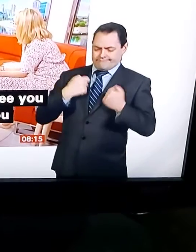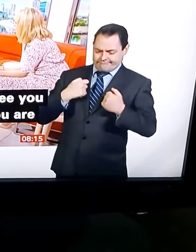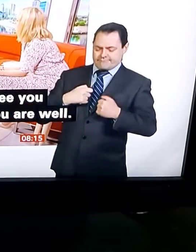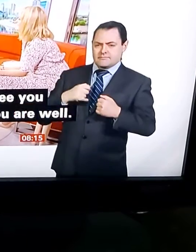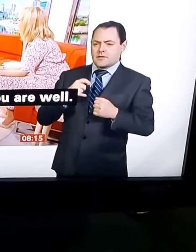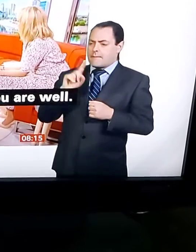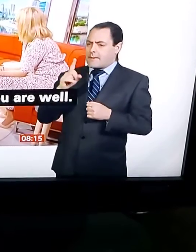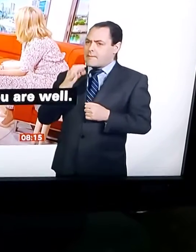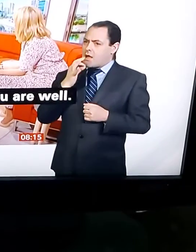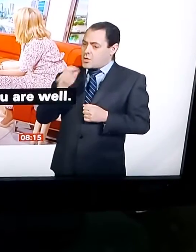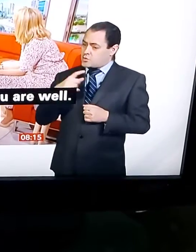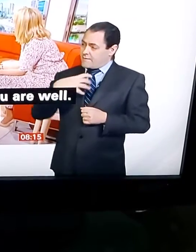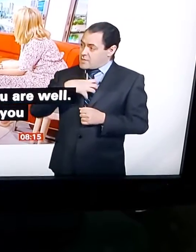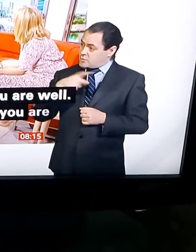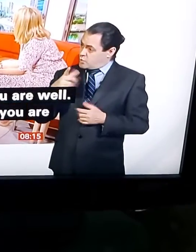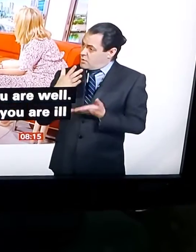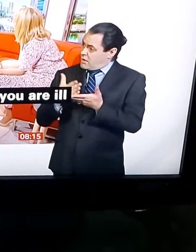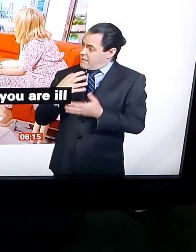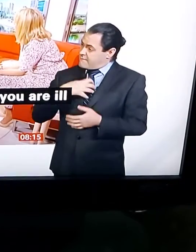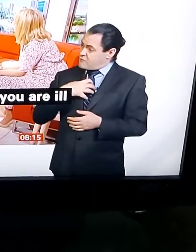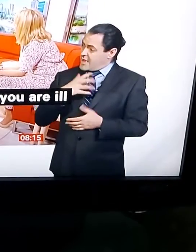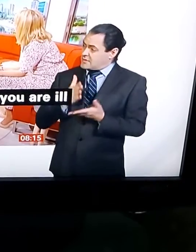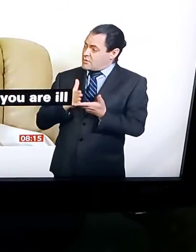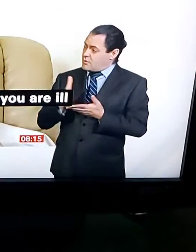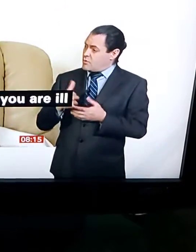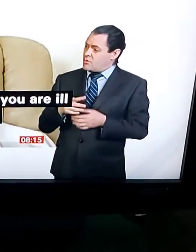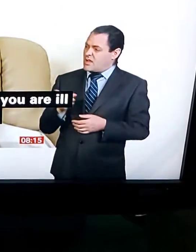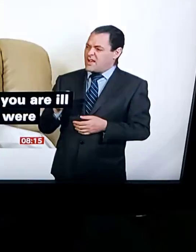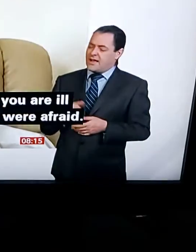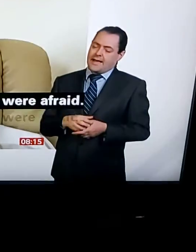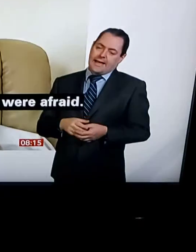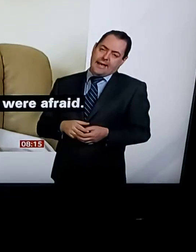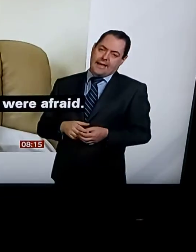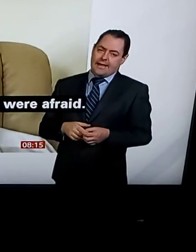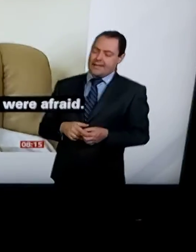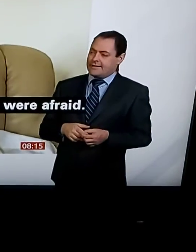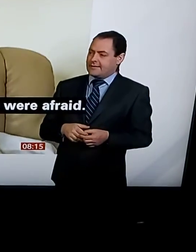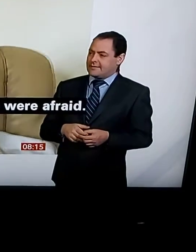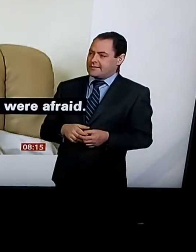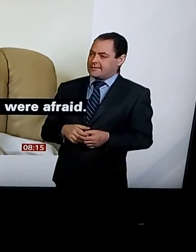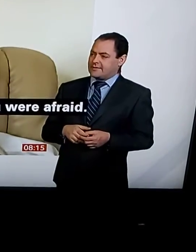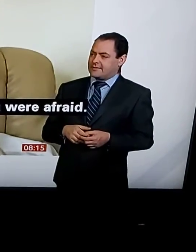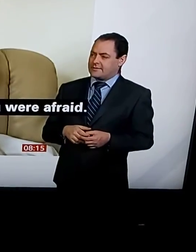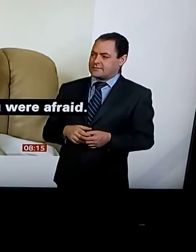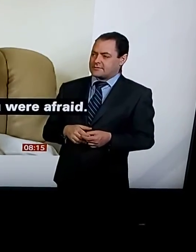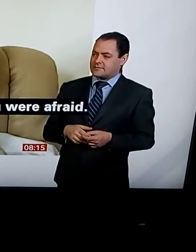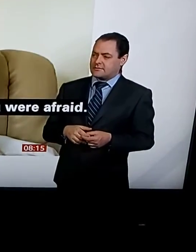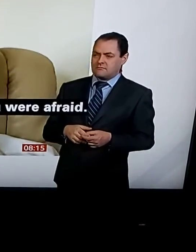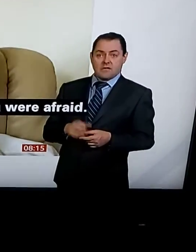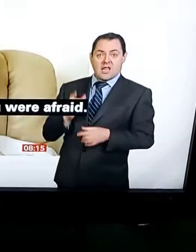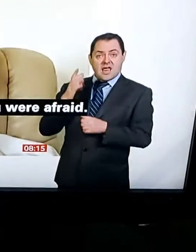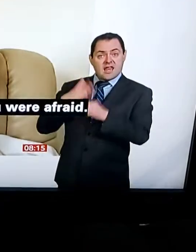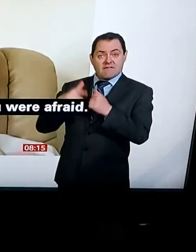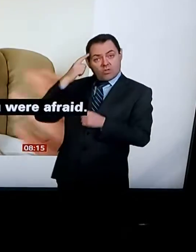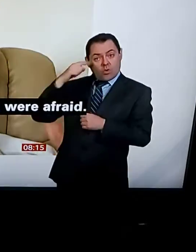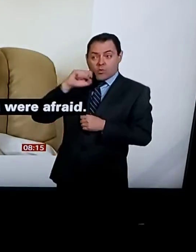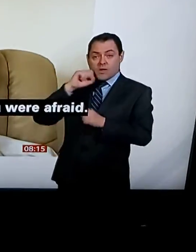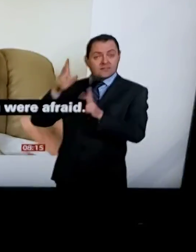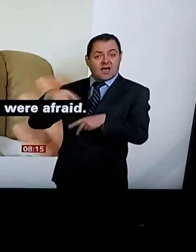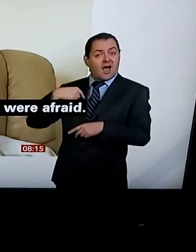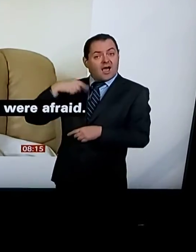you were afraid. Were you? No. Death never entered my mind. I